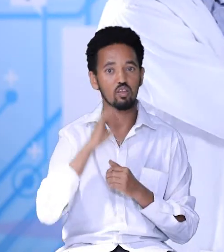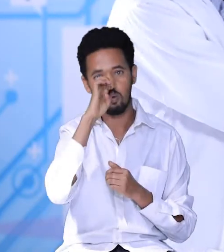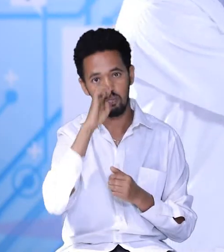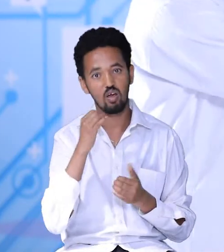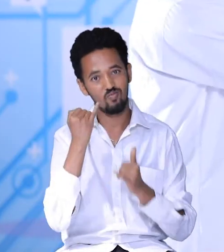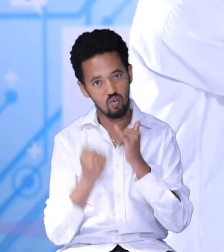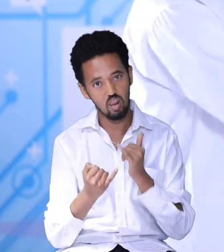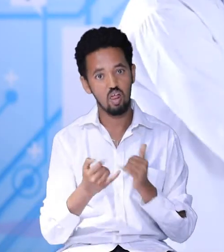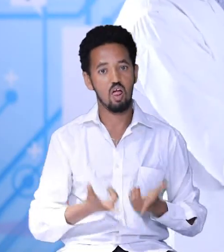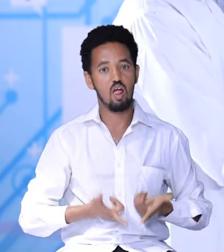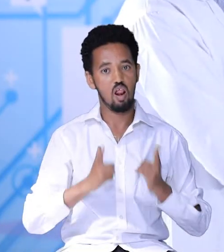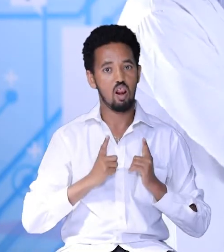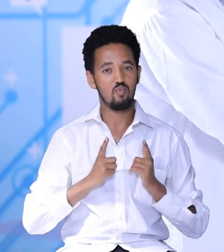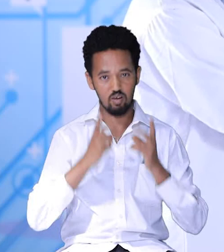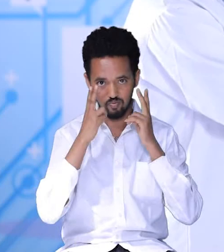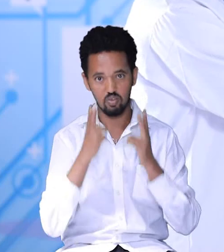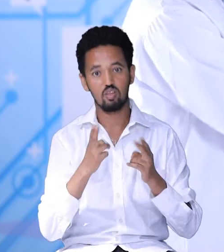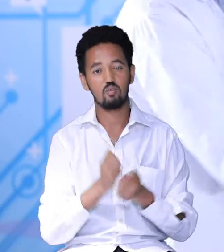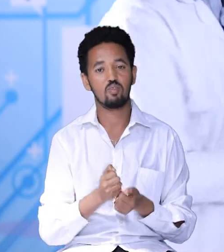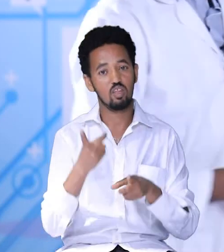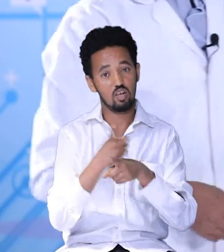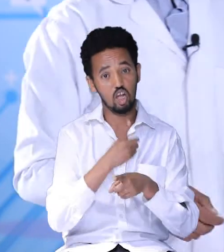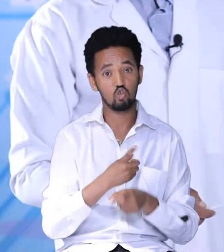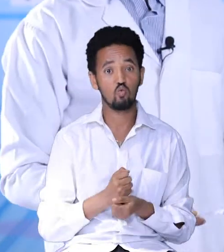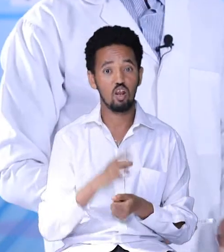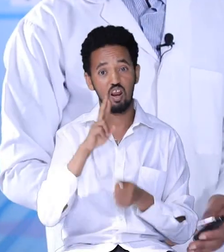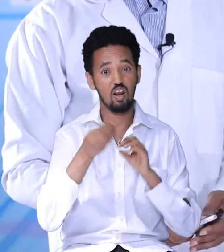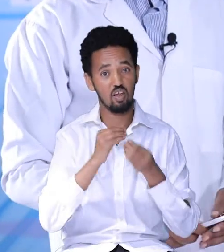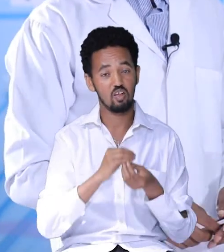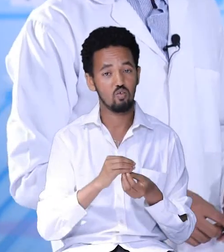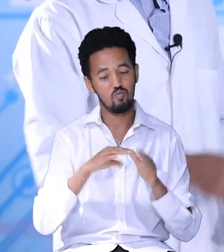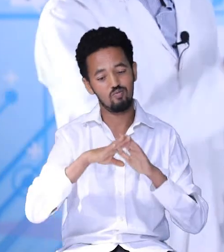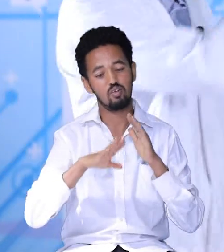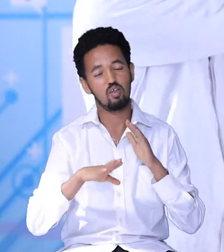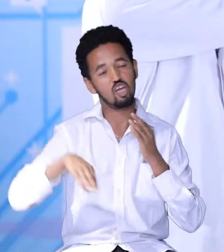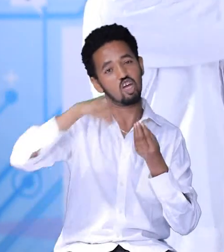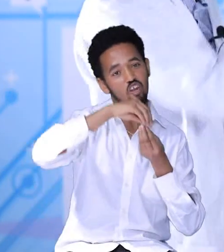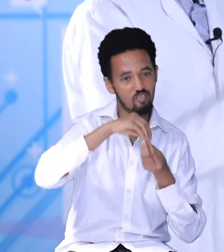Finally, life expectancy and natural rate of increase.